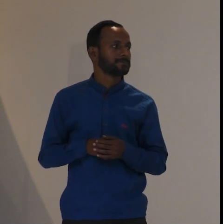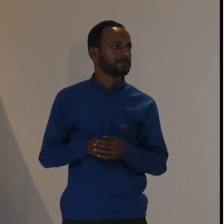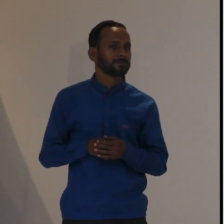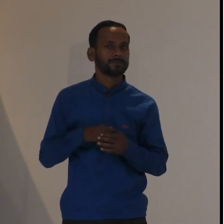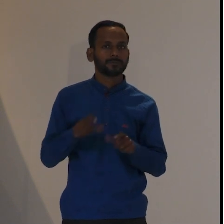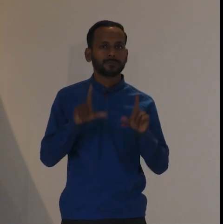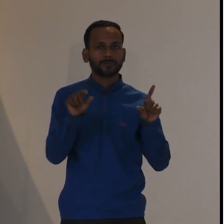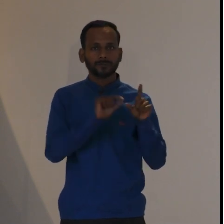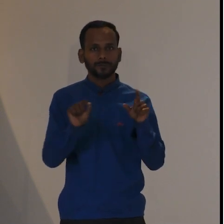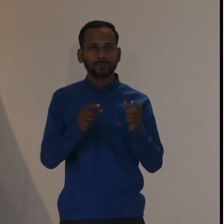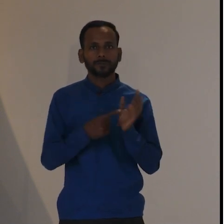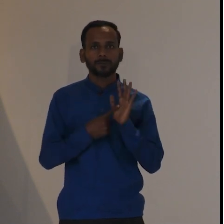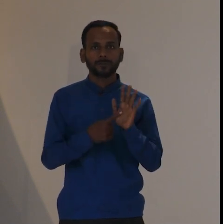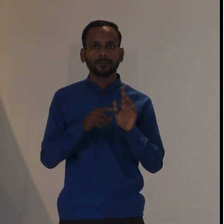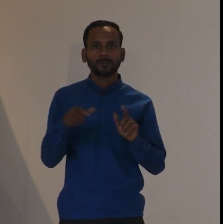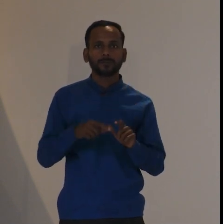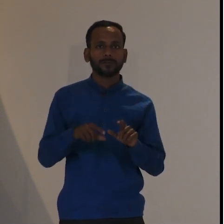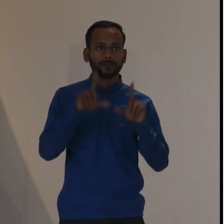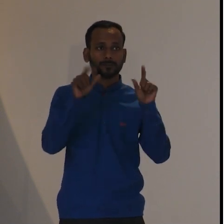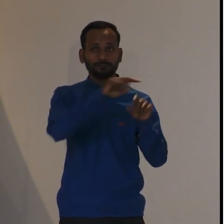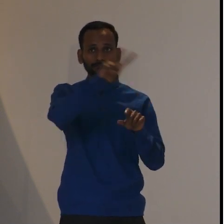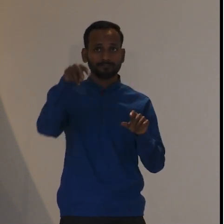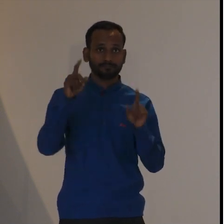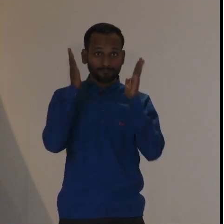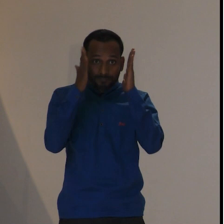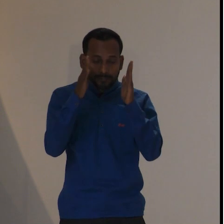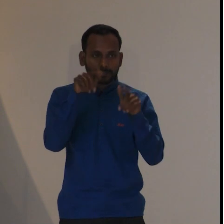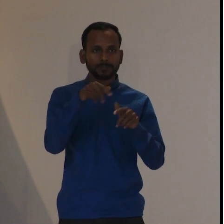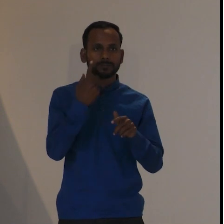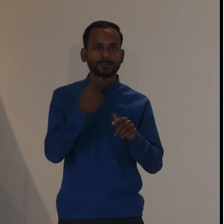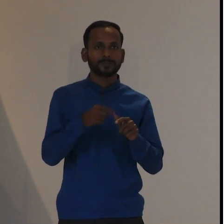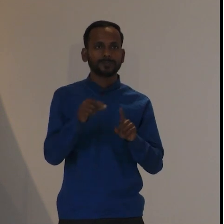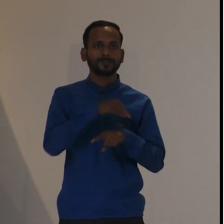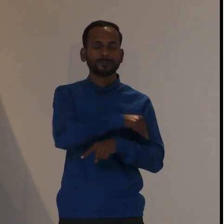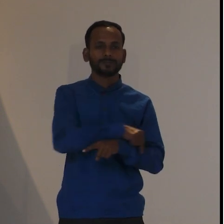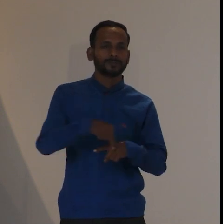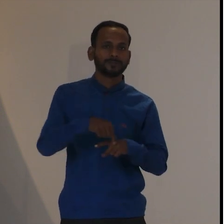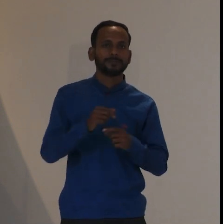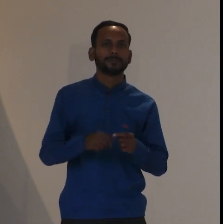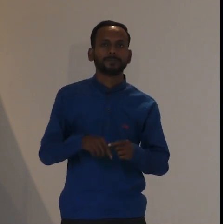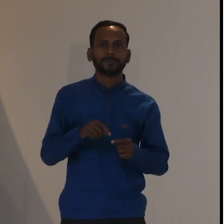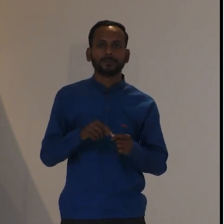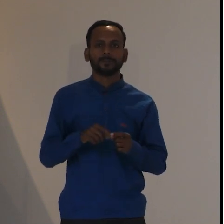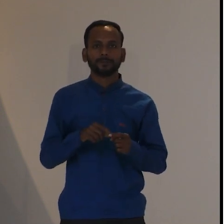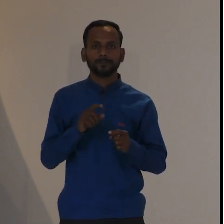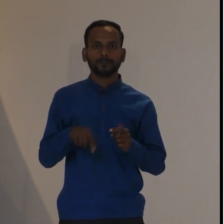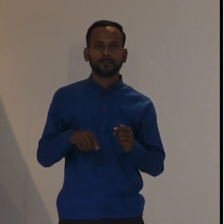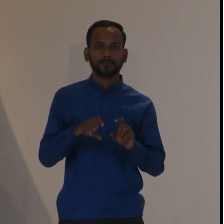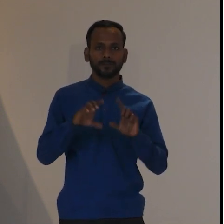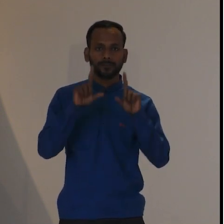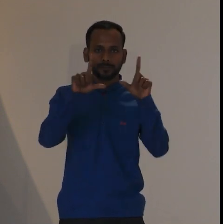So the script attempts to capture the personal as much as it does the professional. As a collection in the